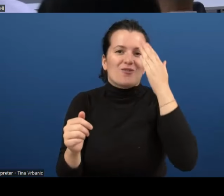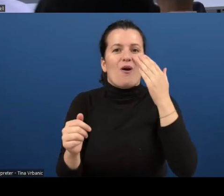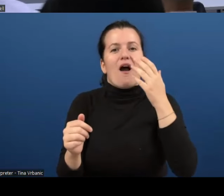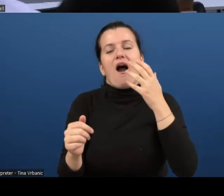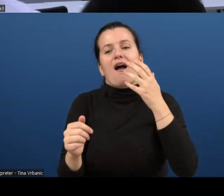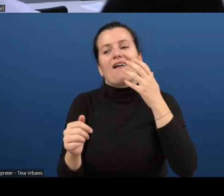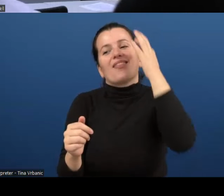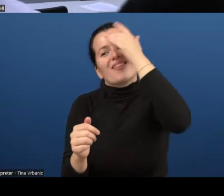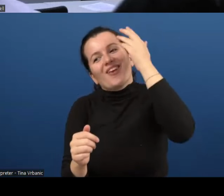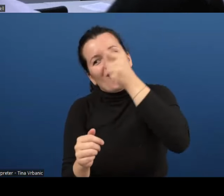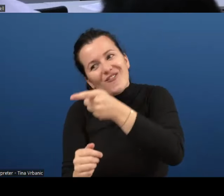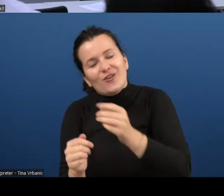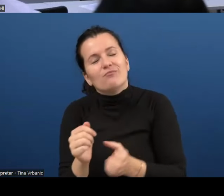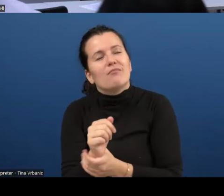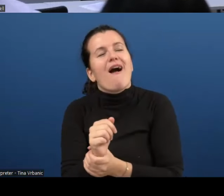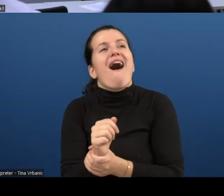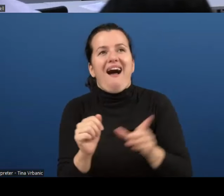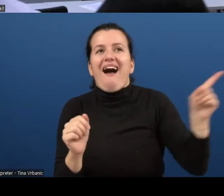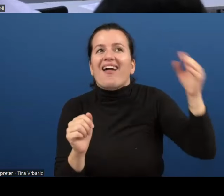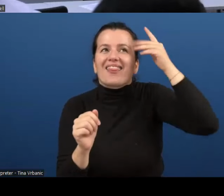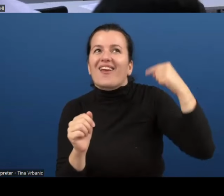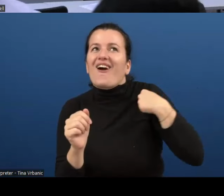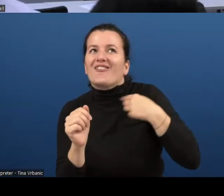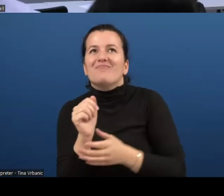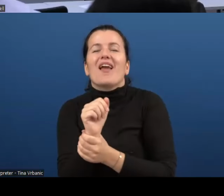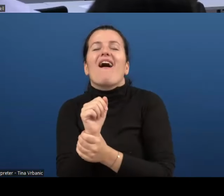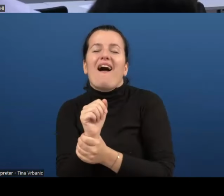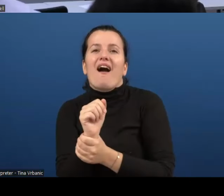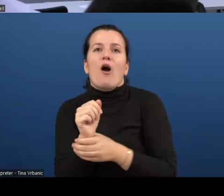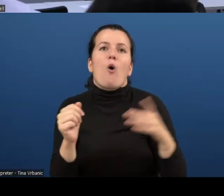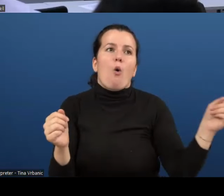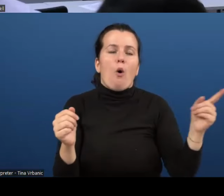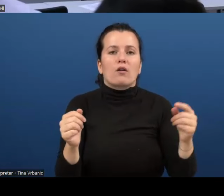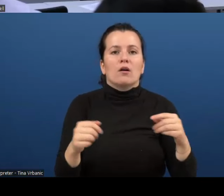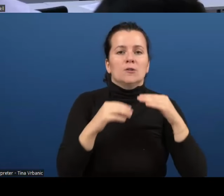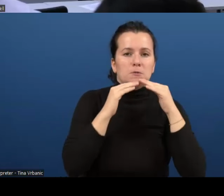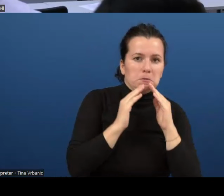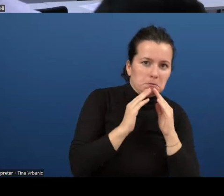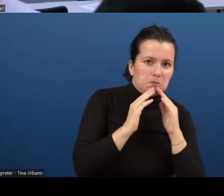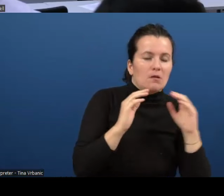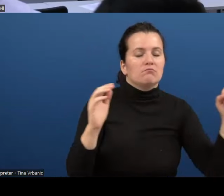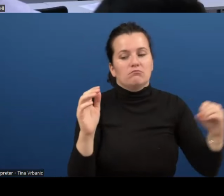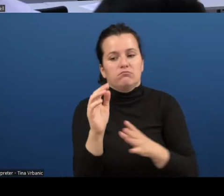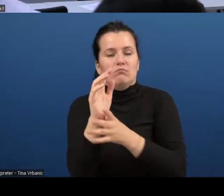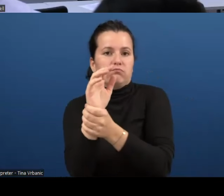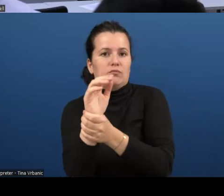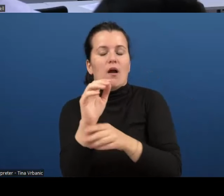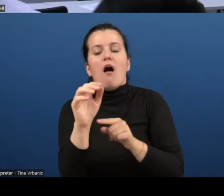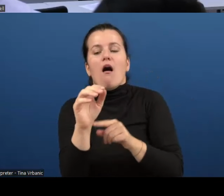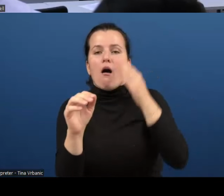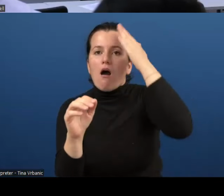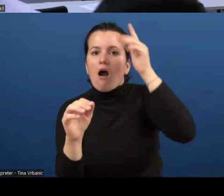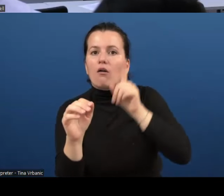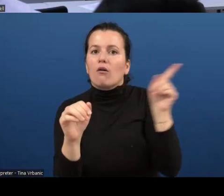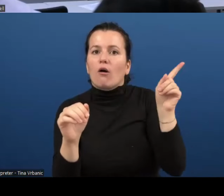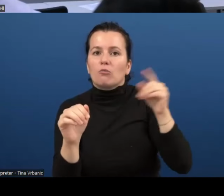happy. And well, they enjoyed this. So it's a prototype of something. I'm not sure whether